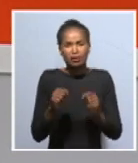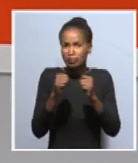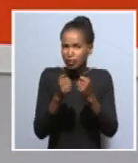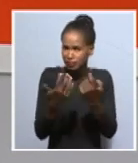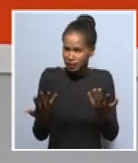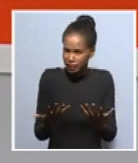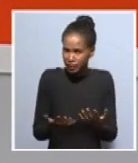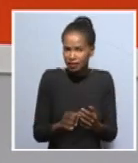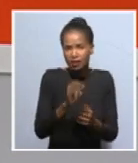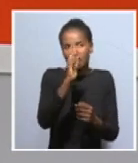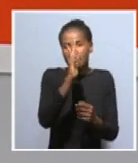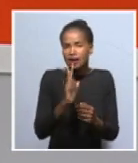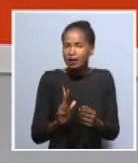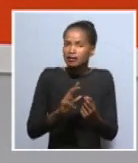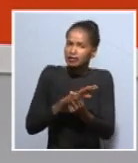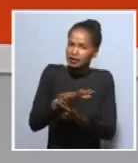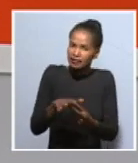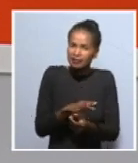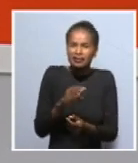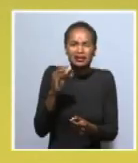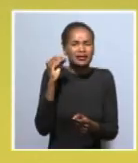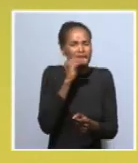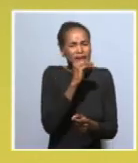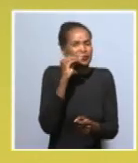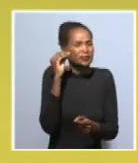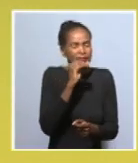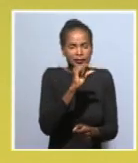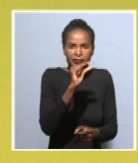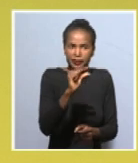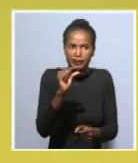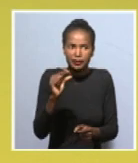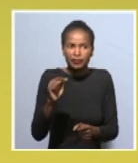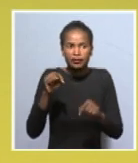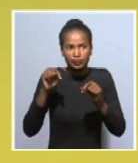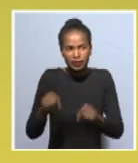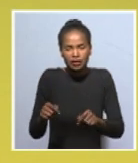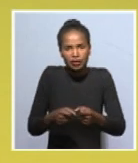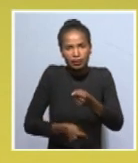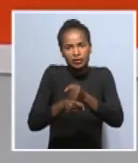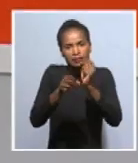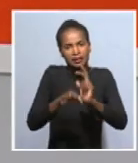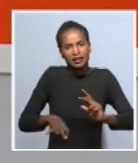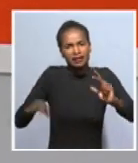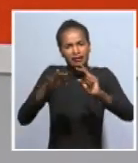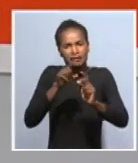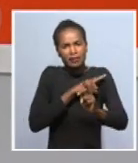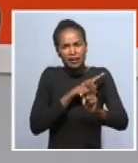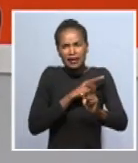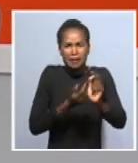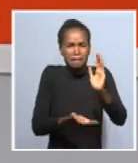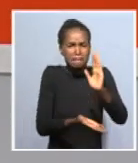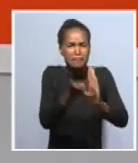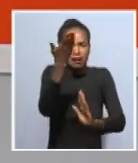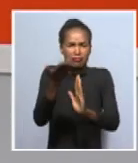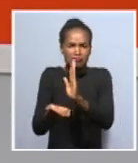security, as well as to enhance marketing of farming products to increase the income of households. So let's please take one slight step